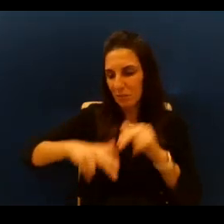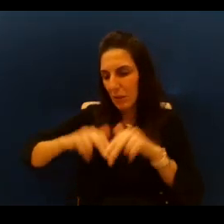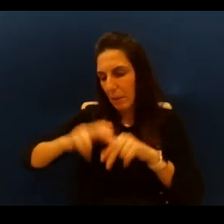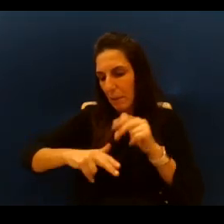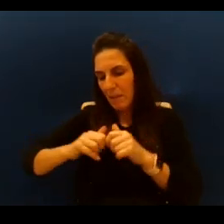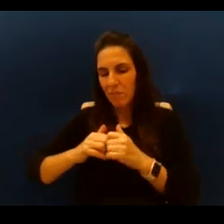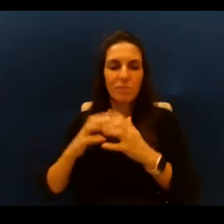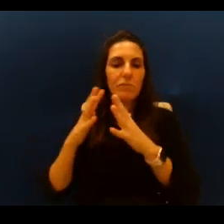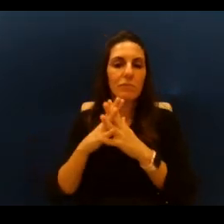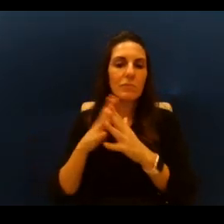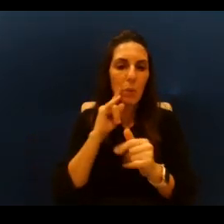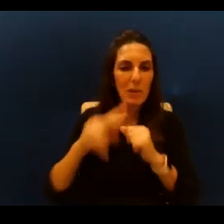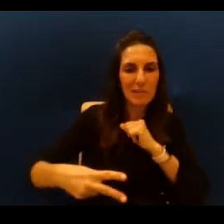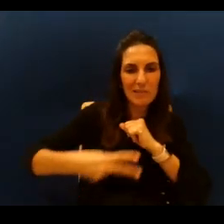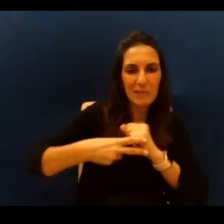the